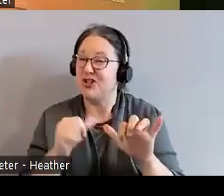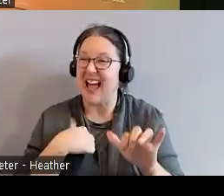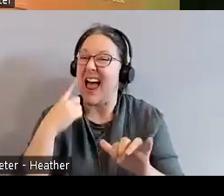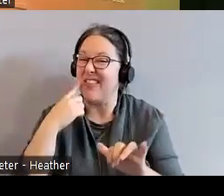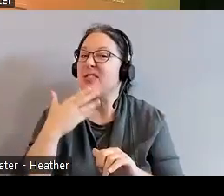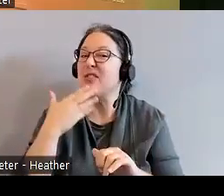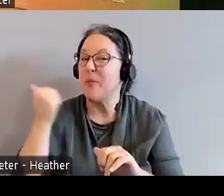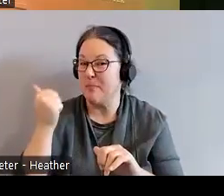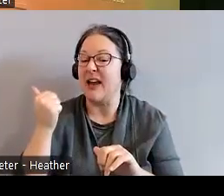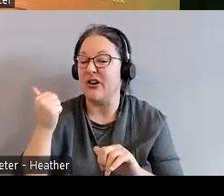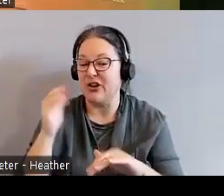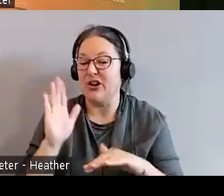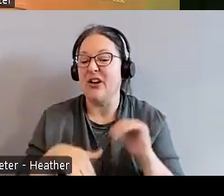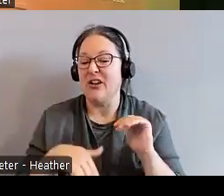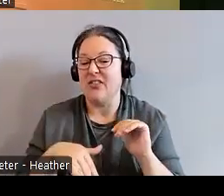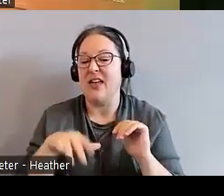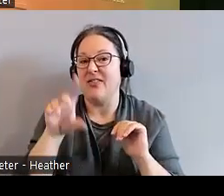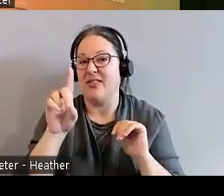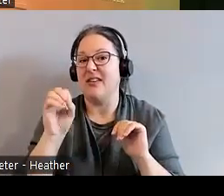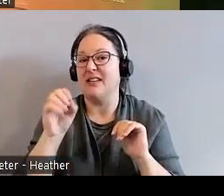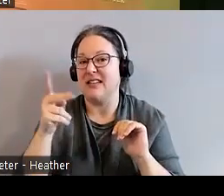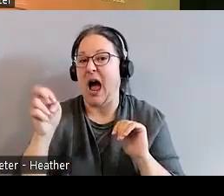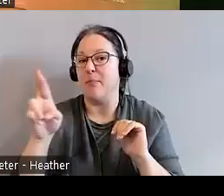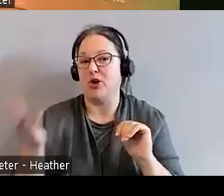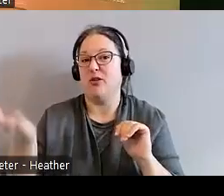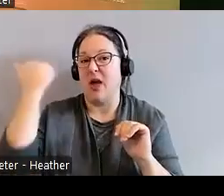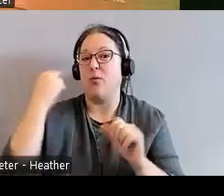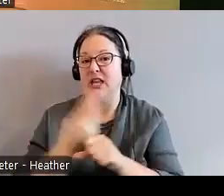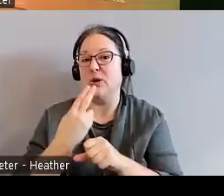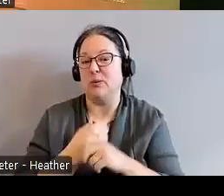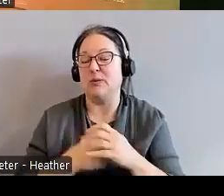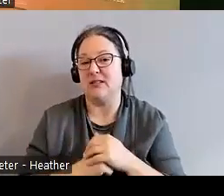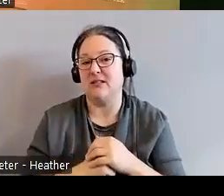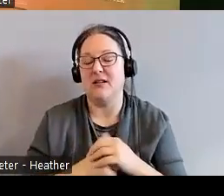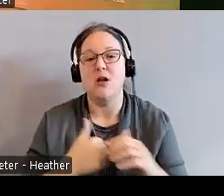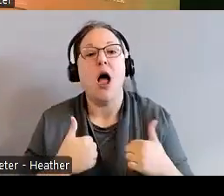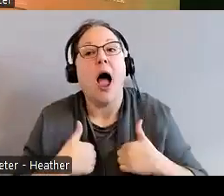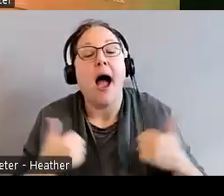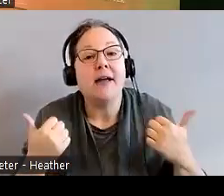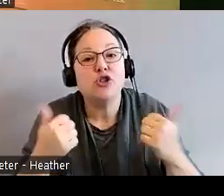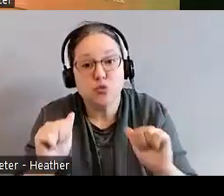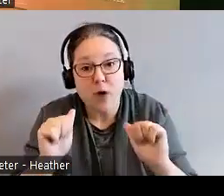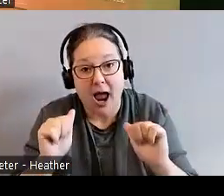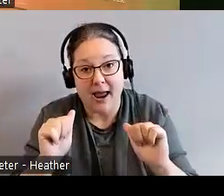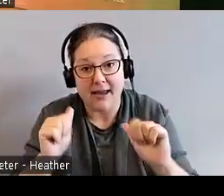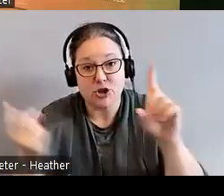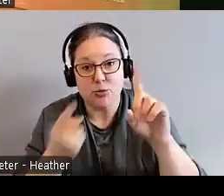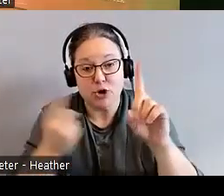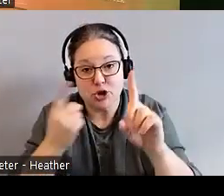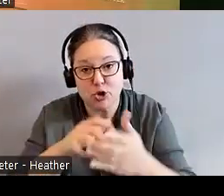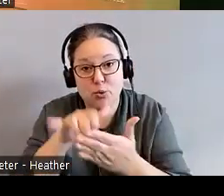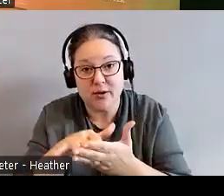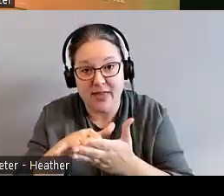we are utilizing. So in fact, I tried to pursue that use of